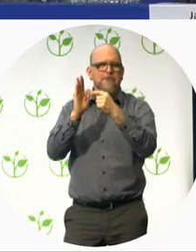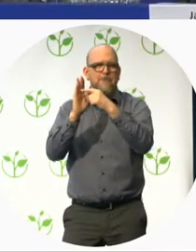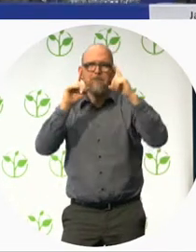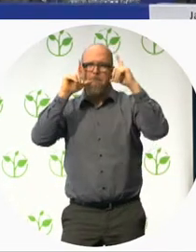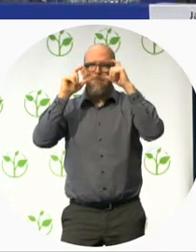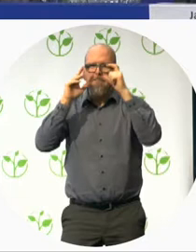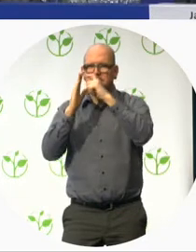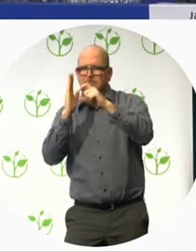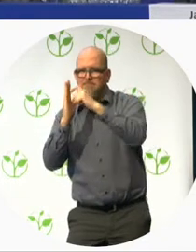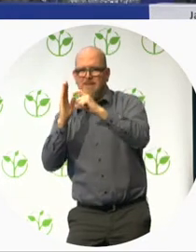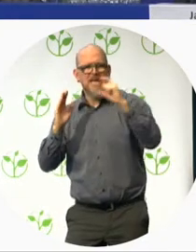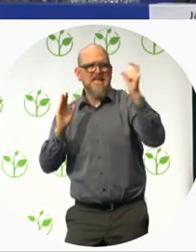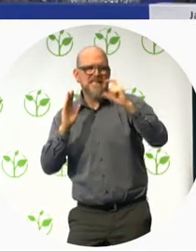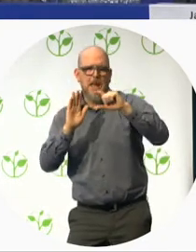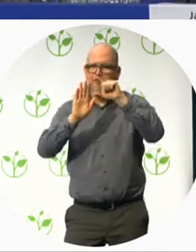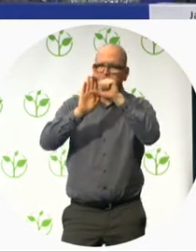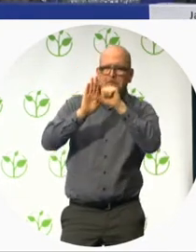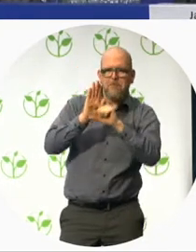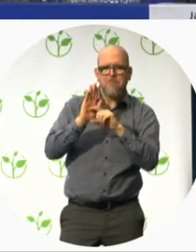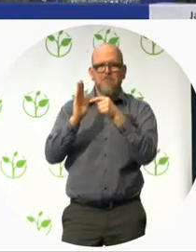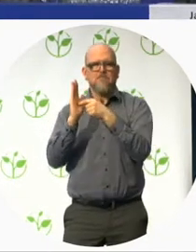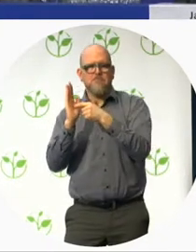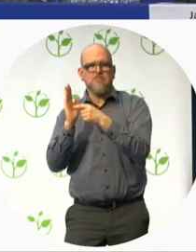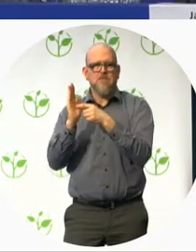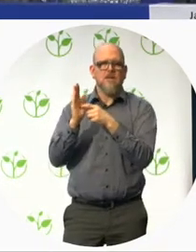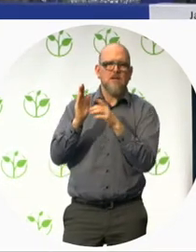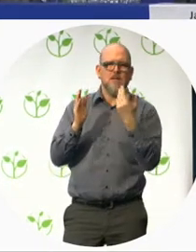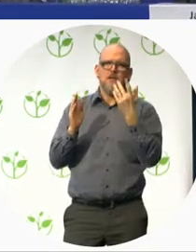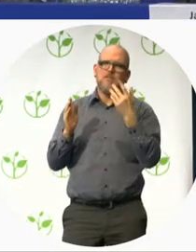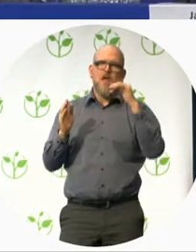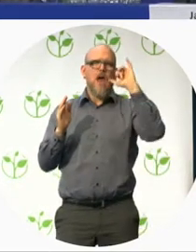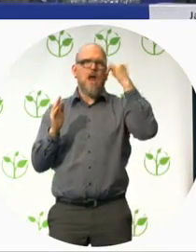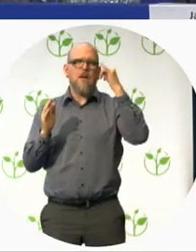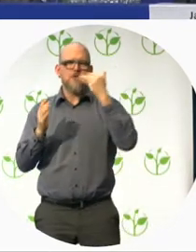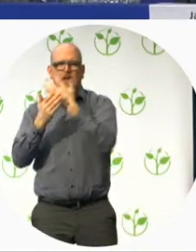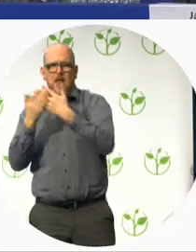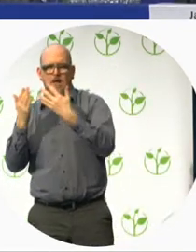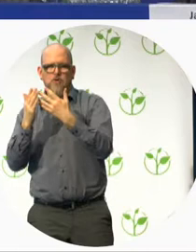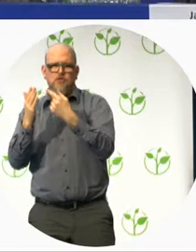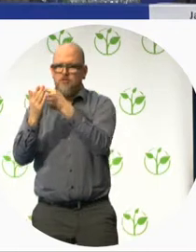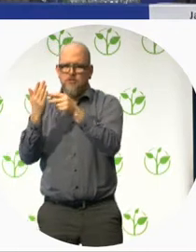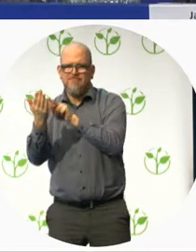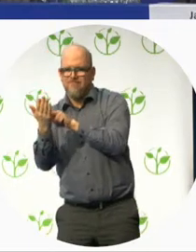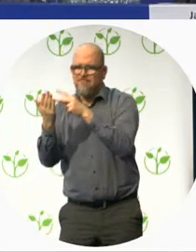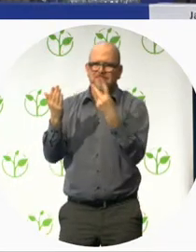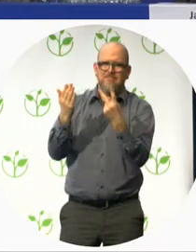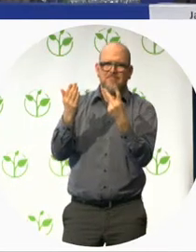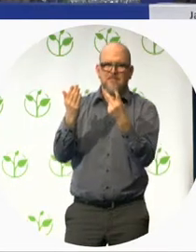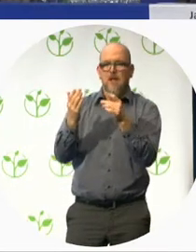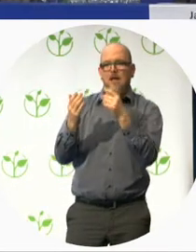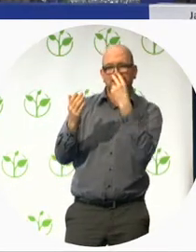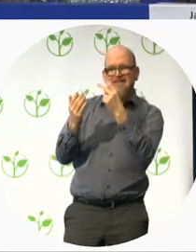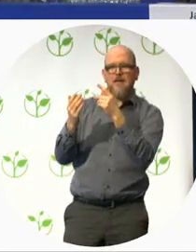Arabic, in English, does mean symbol. And this Rams app really does translate the text